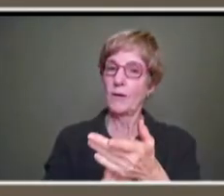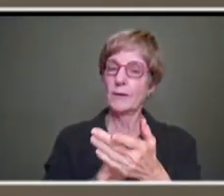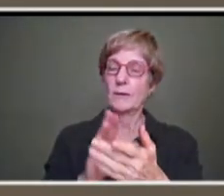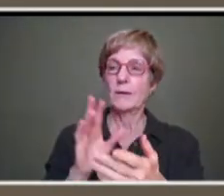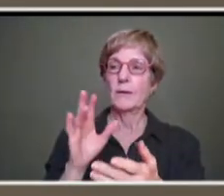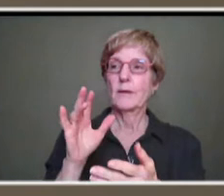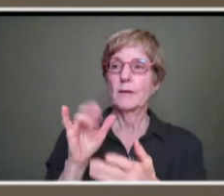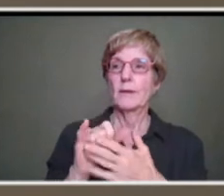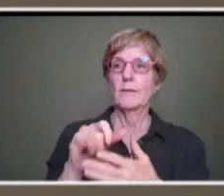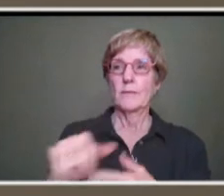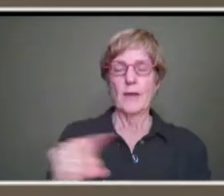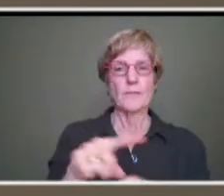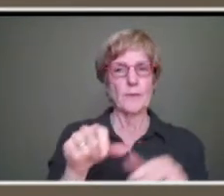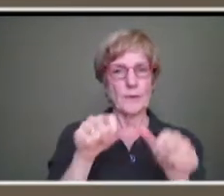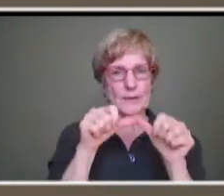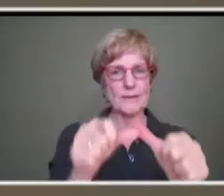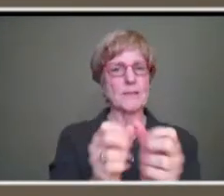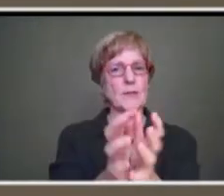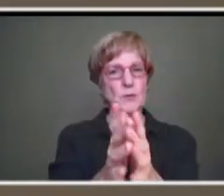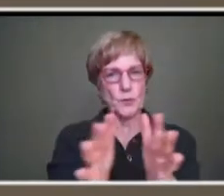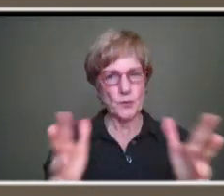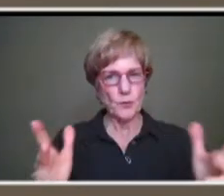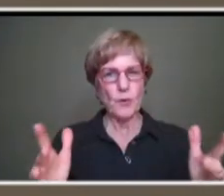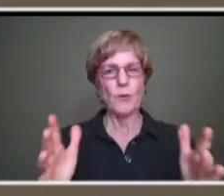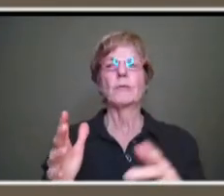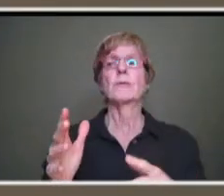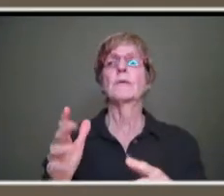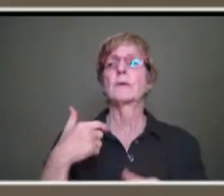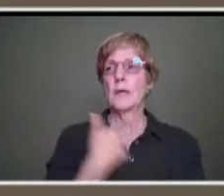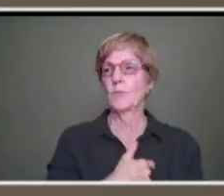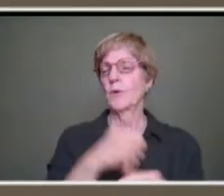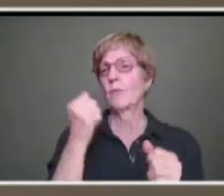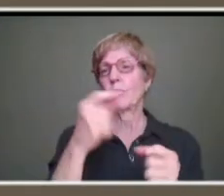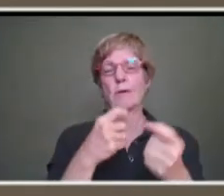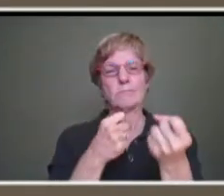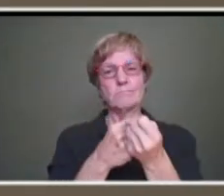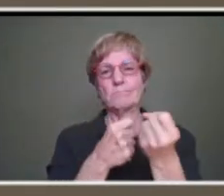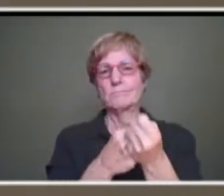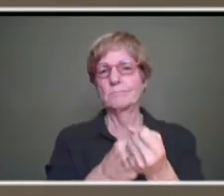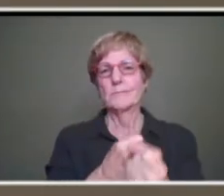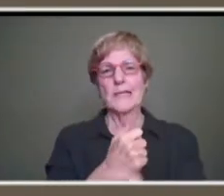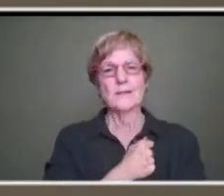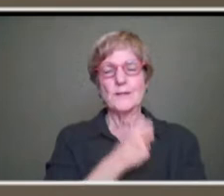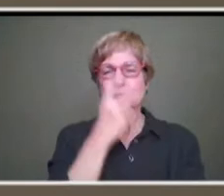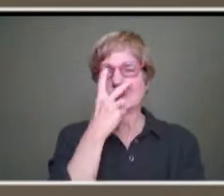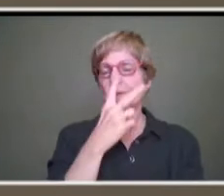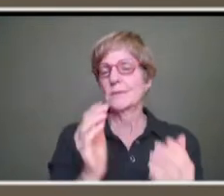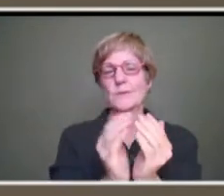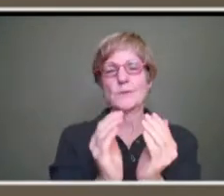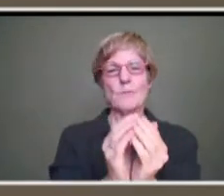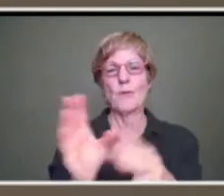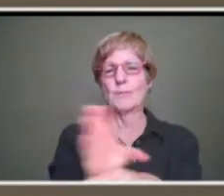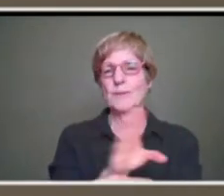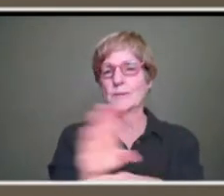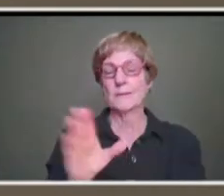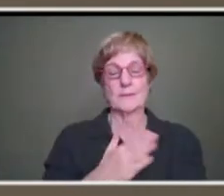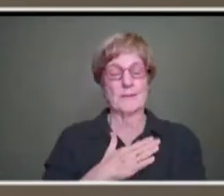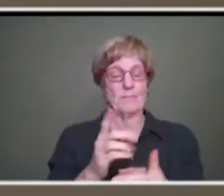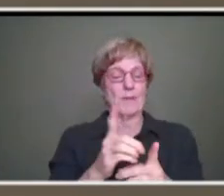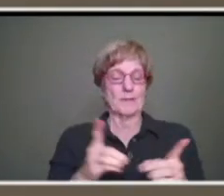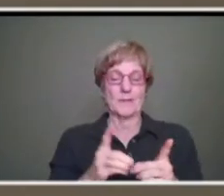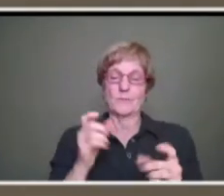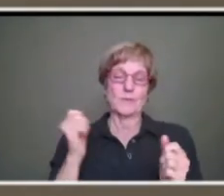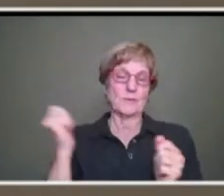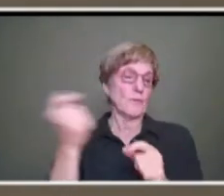they're continuing their growth and expansion and we're all big fans and love seeing small business uh in in my district in all of our